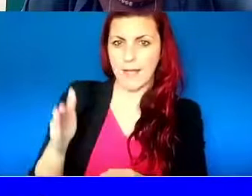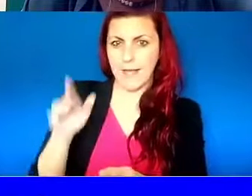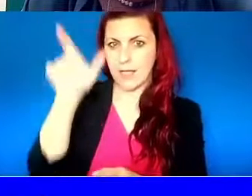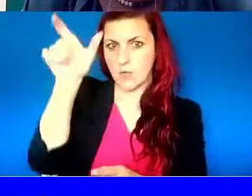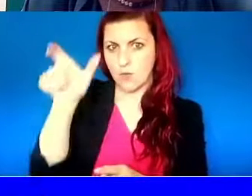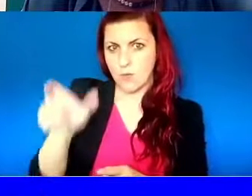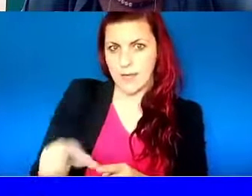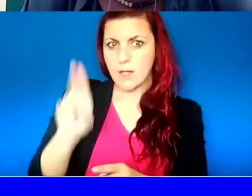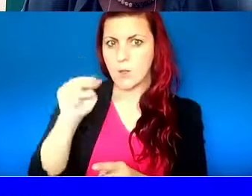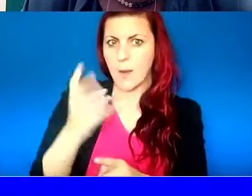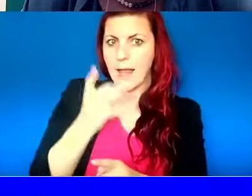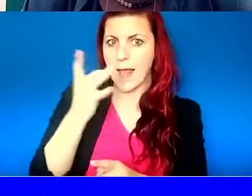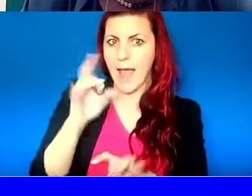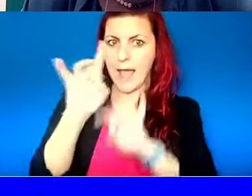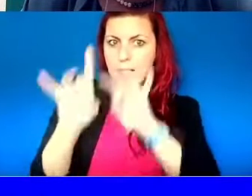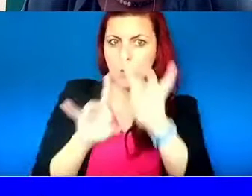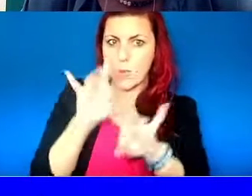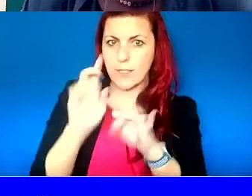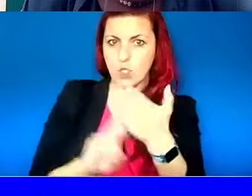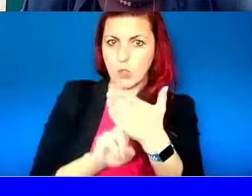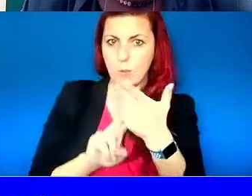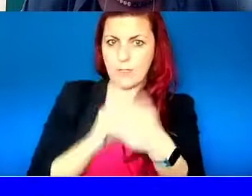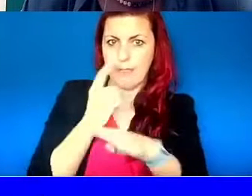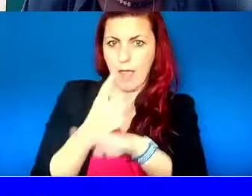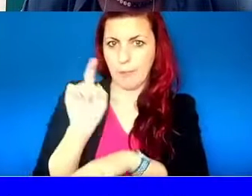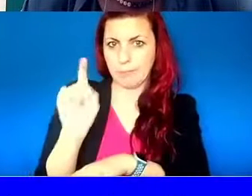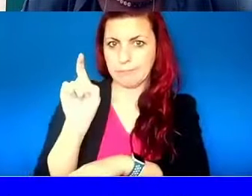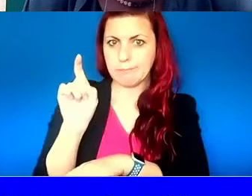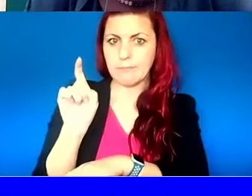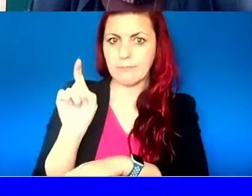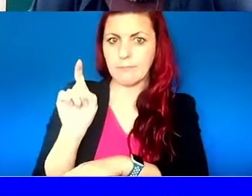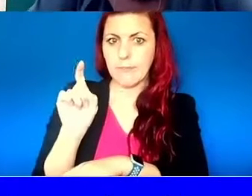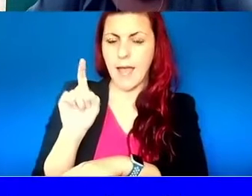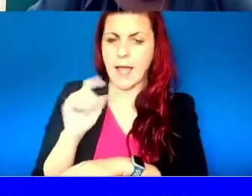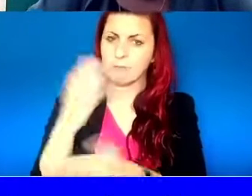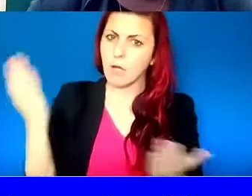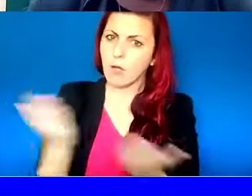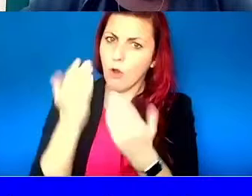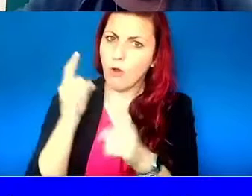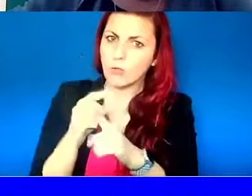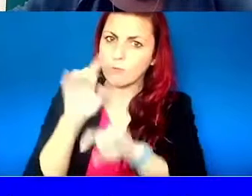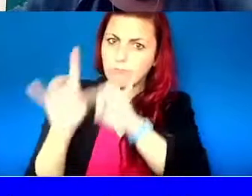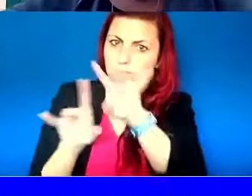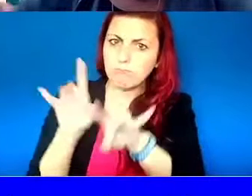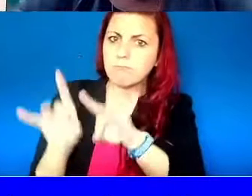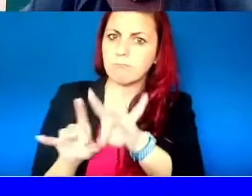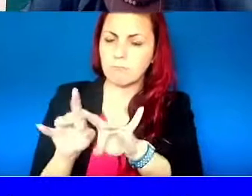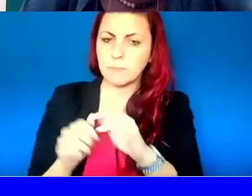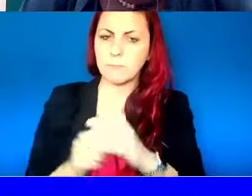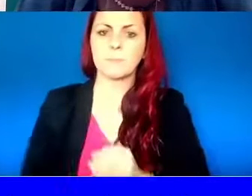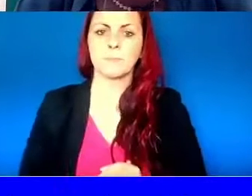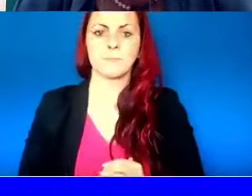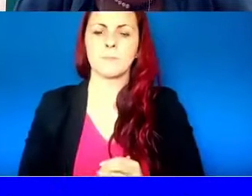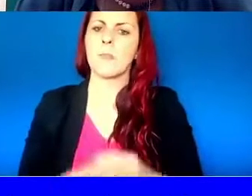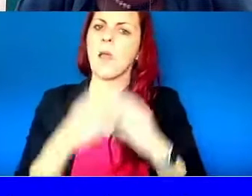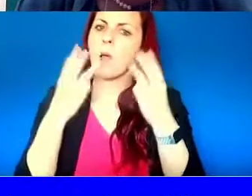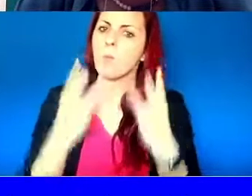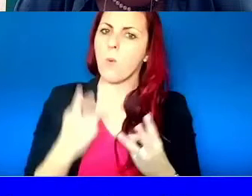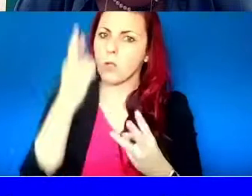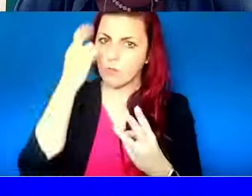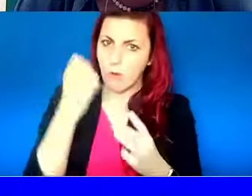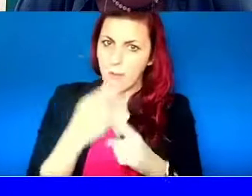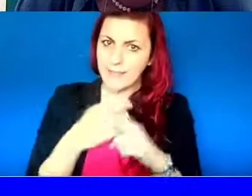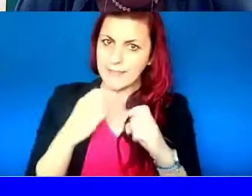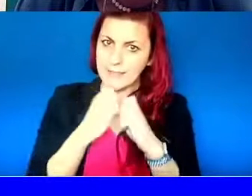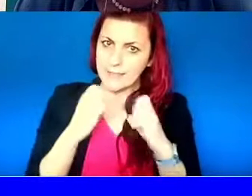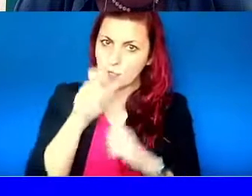you can ask questions using this function, and I would encourage you to do so. I want to remind each speaker